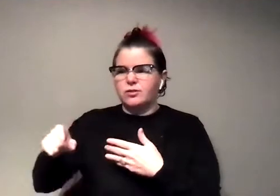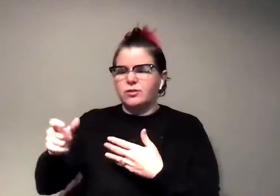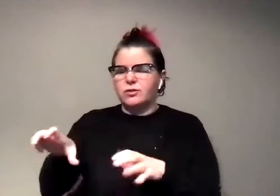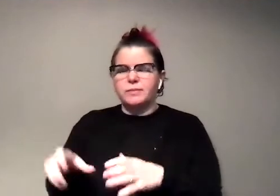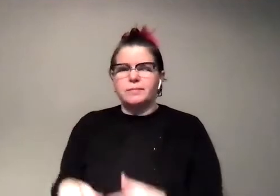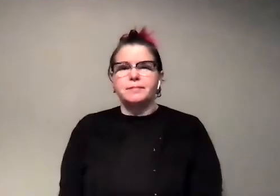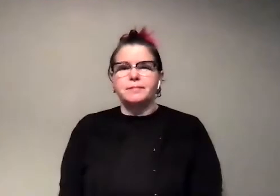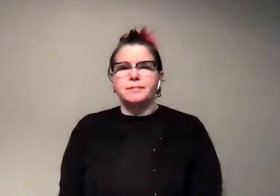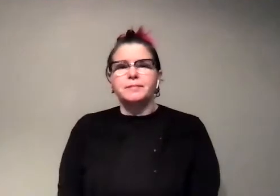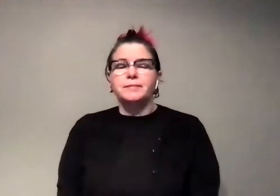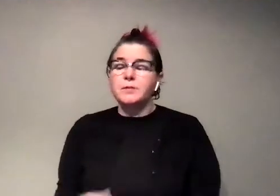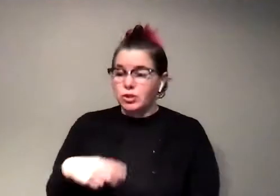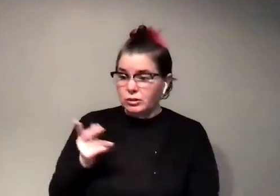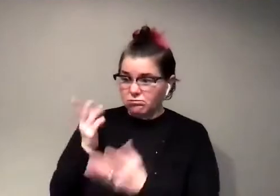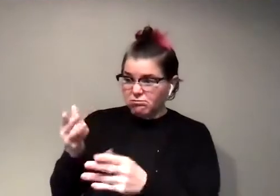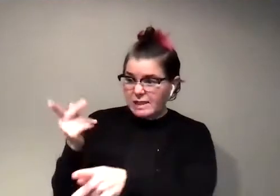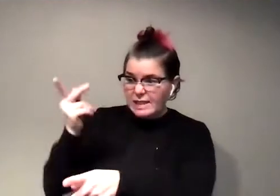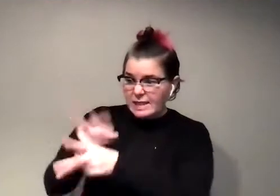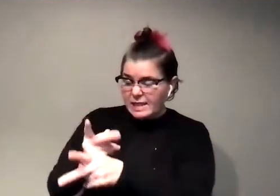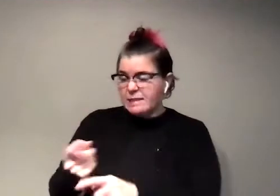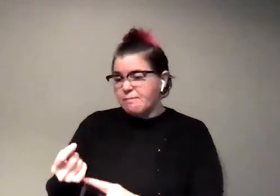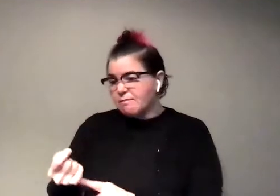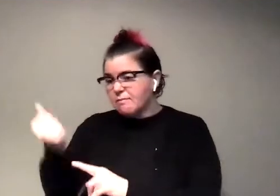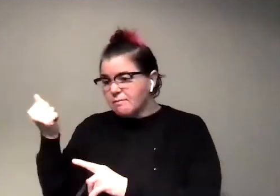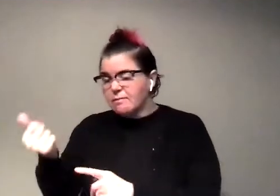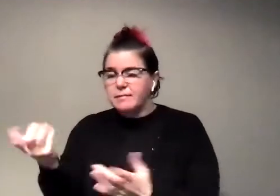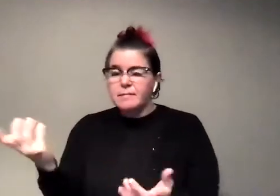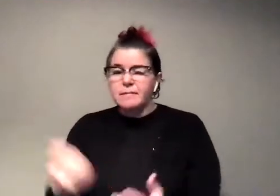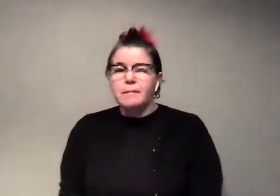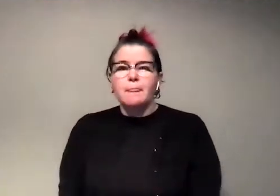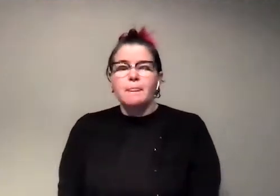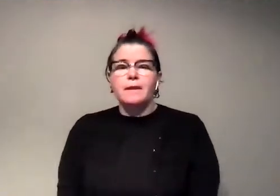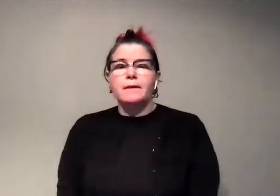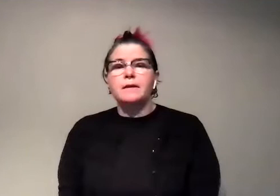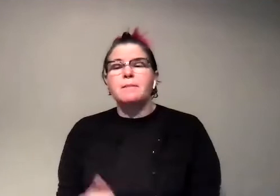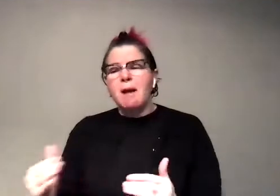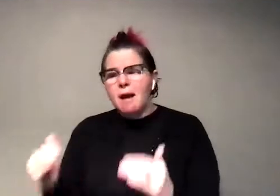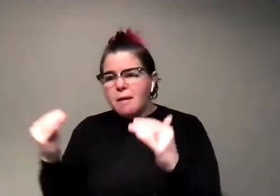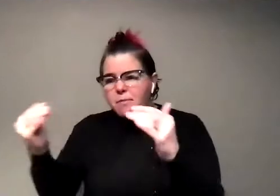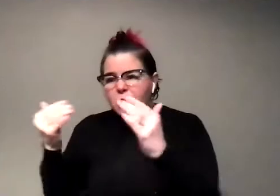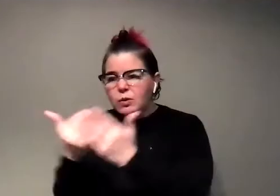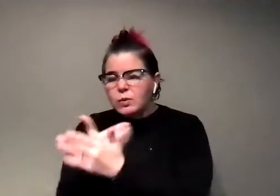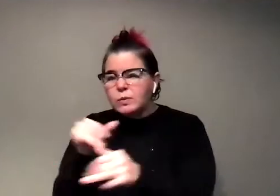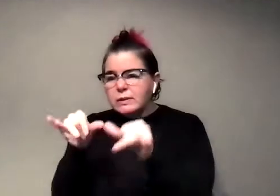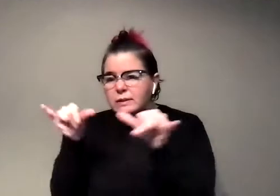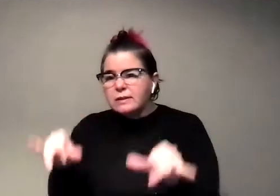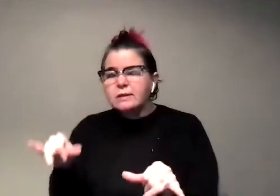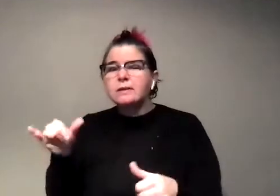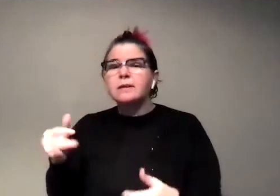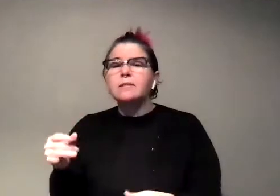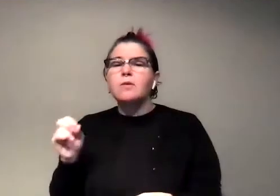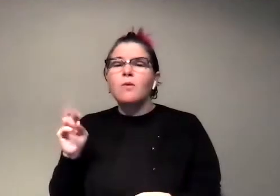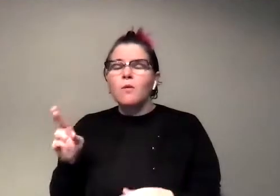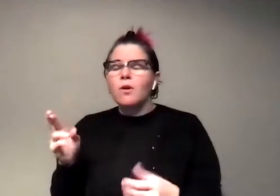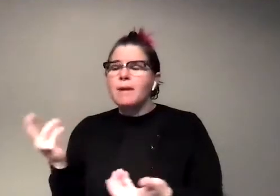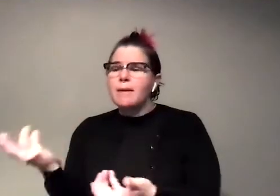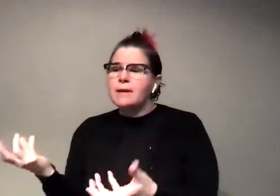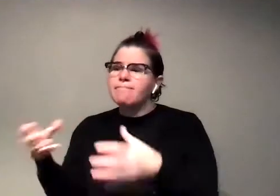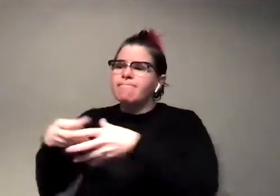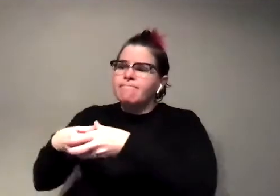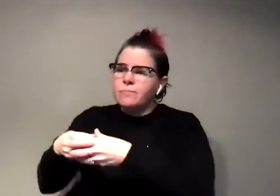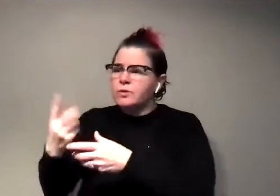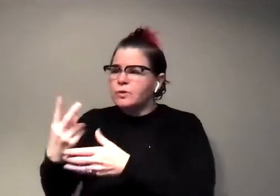whether they should keep the stuff, whether they should get rid of it, whether they should upgrade it or combine it.